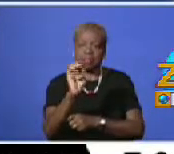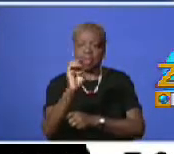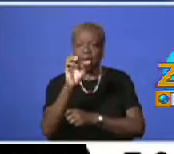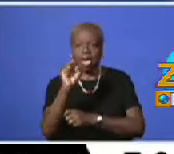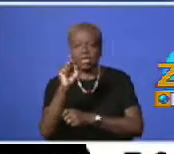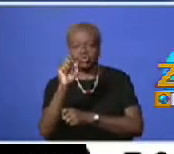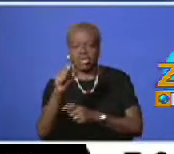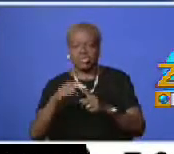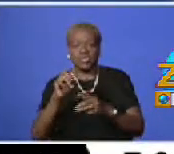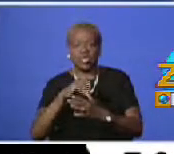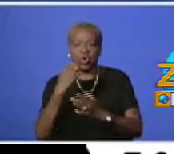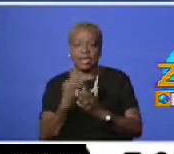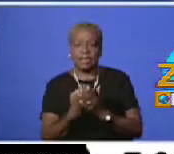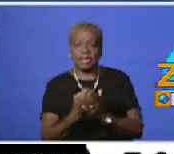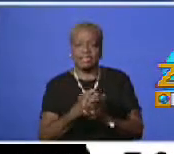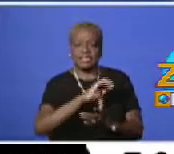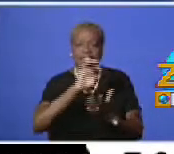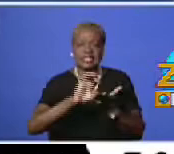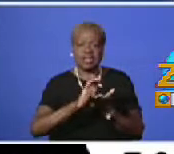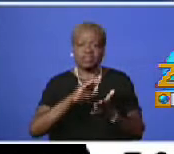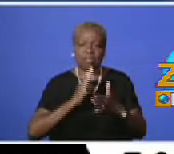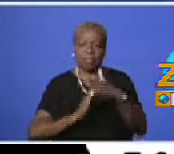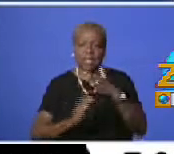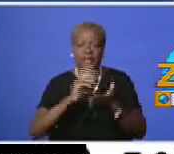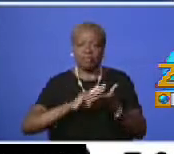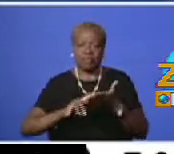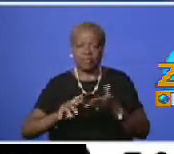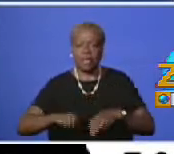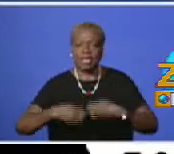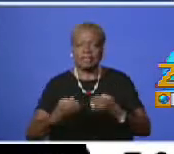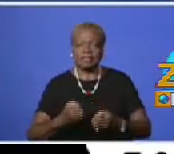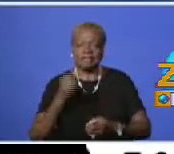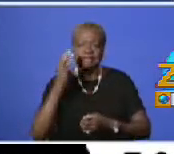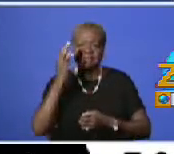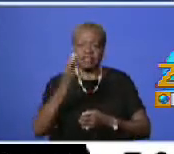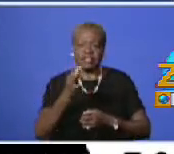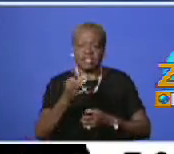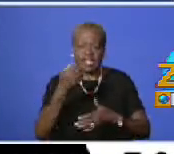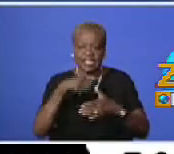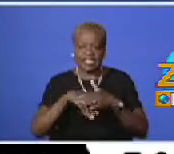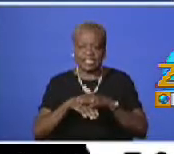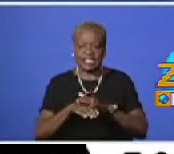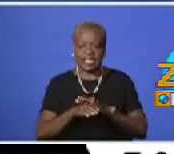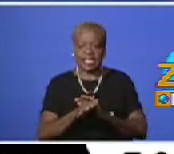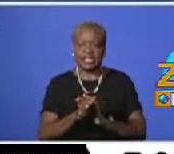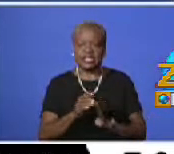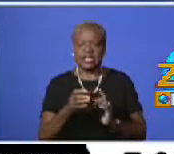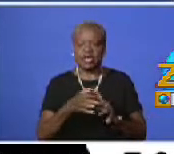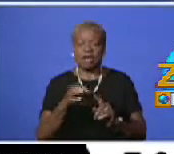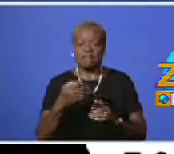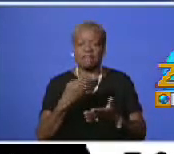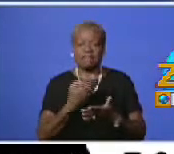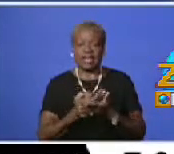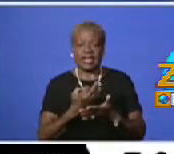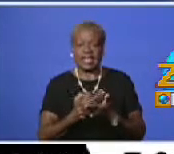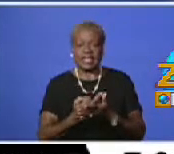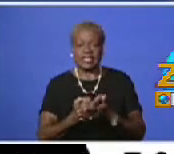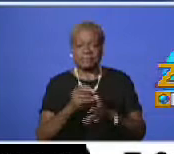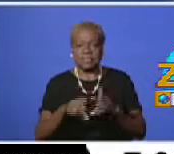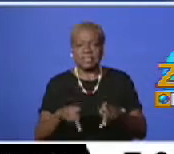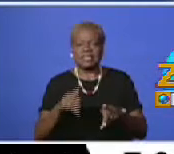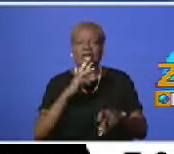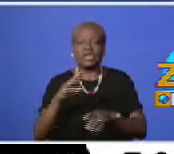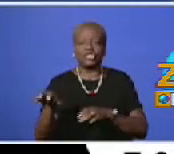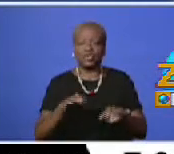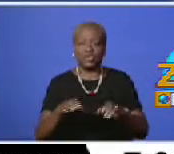A central bank report gives further insight into the particulars, the repercussions, and what finance gurus are doing